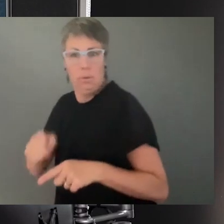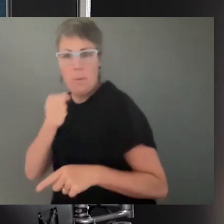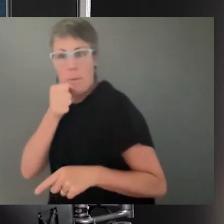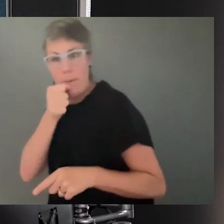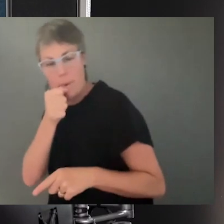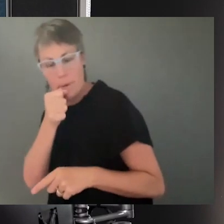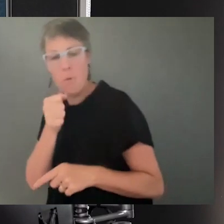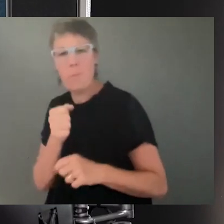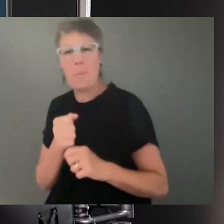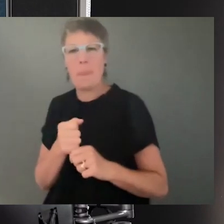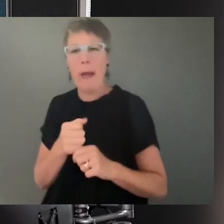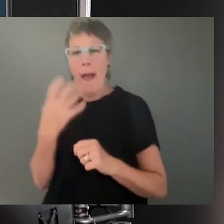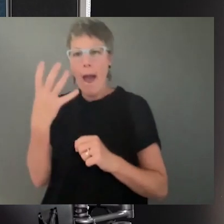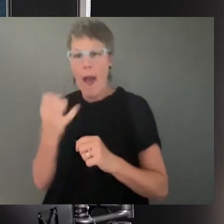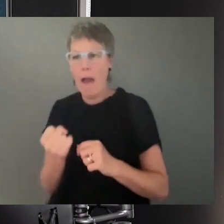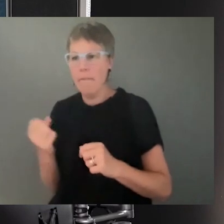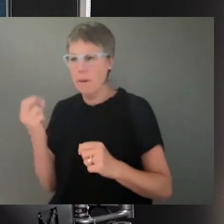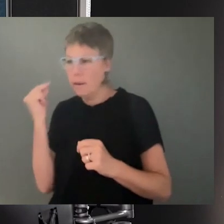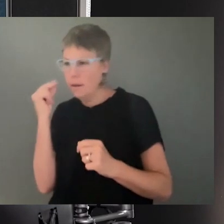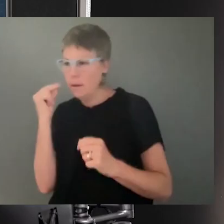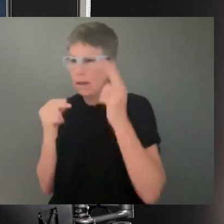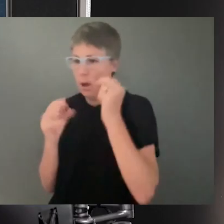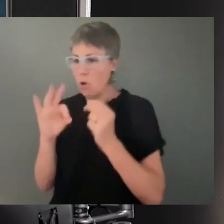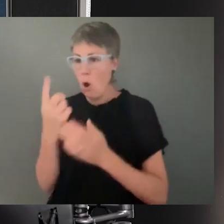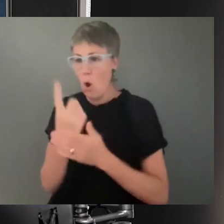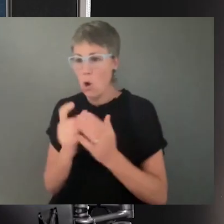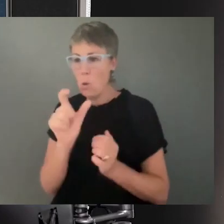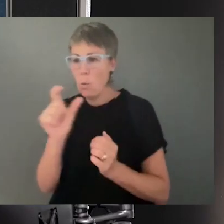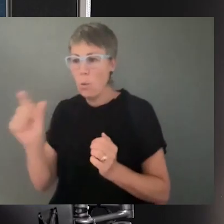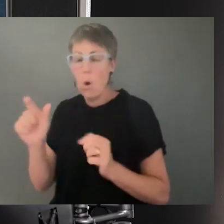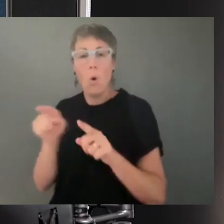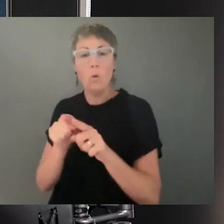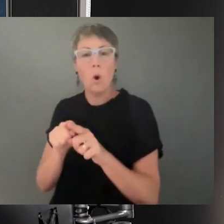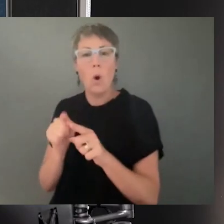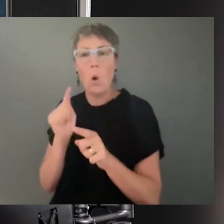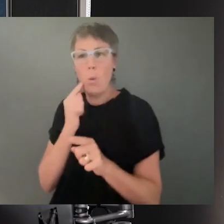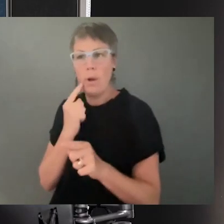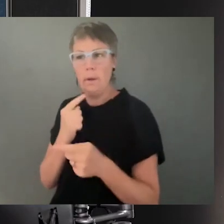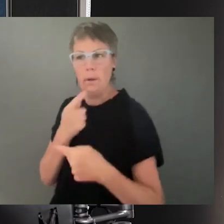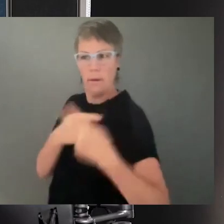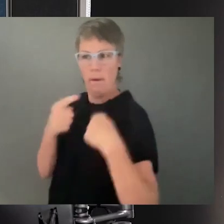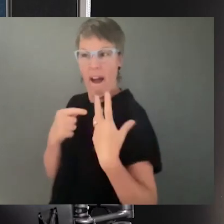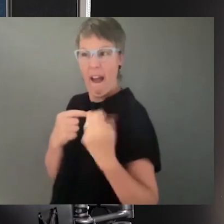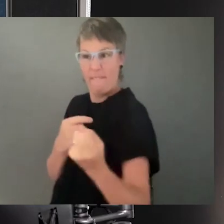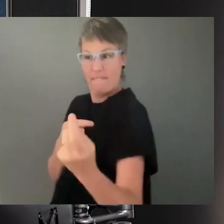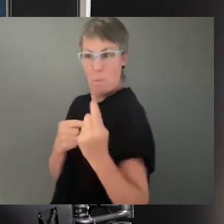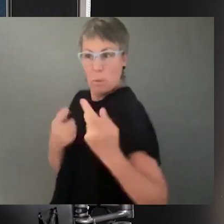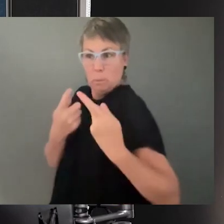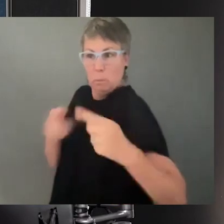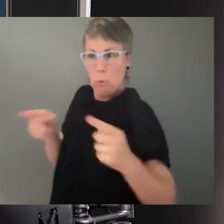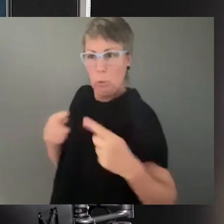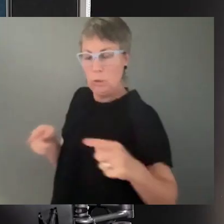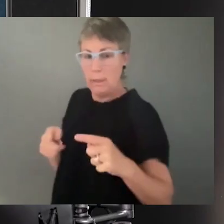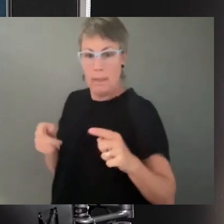the microphone, so I can always hear that as well. And I can always hear the little snippets of music or grabs and little bits of audio